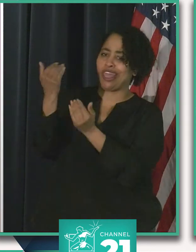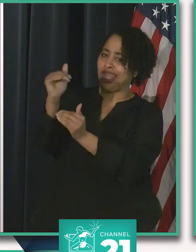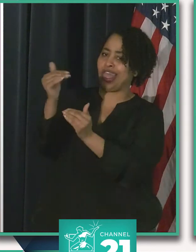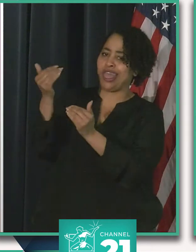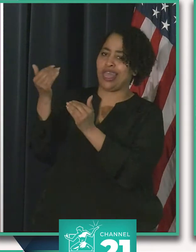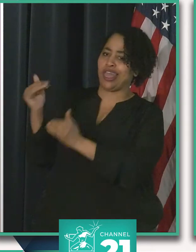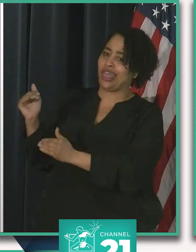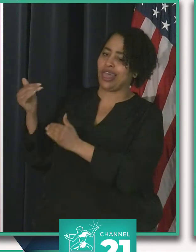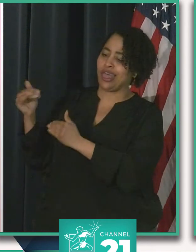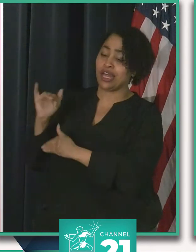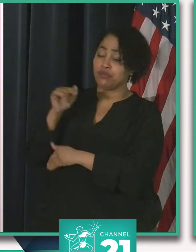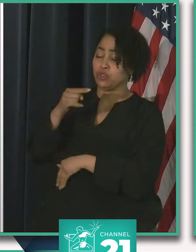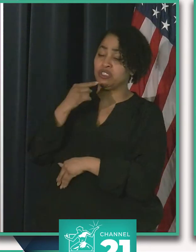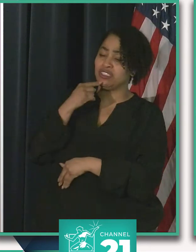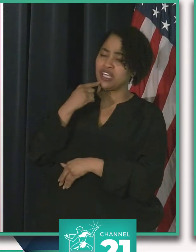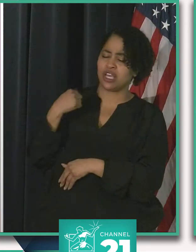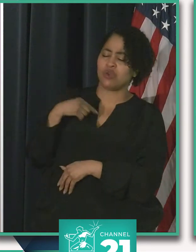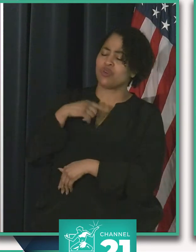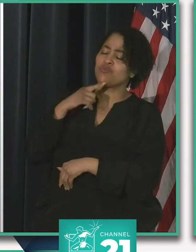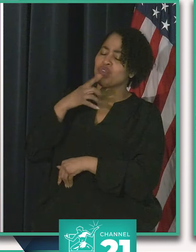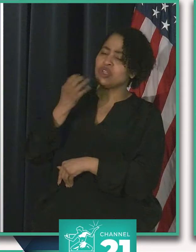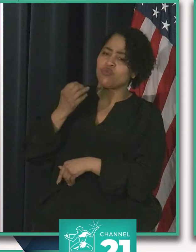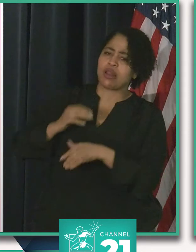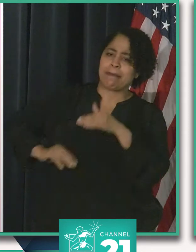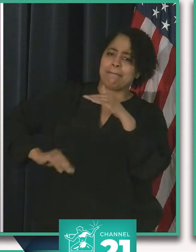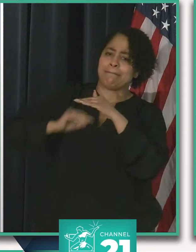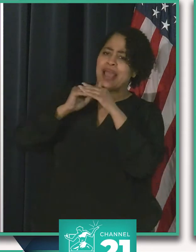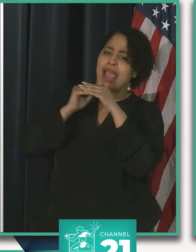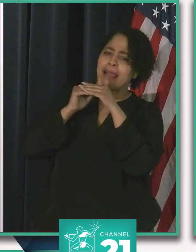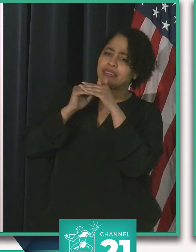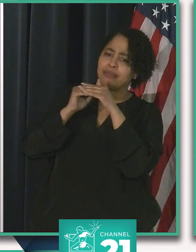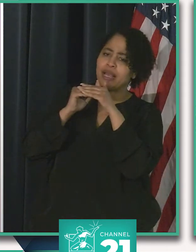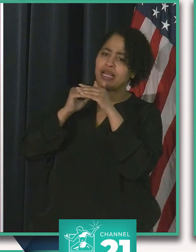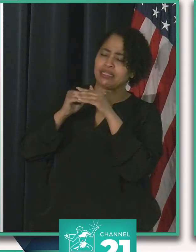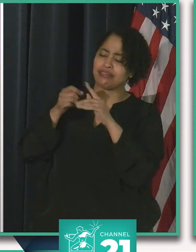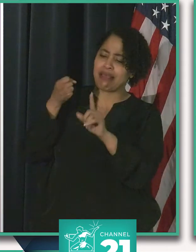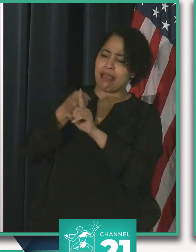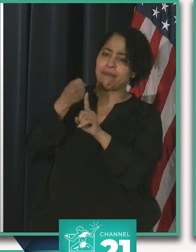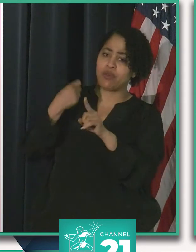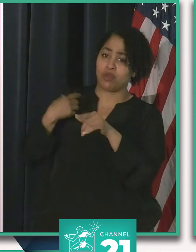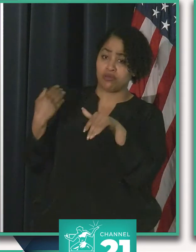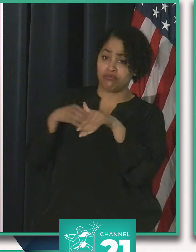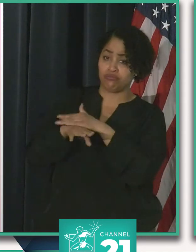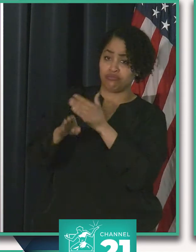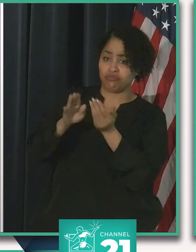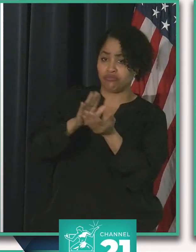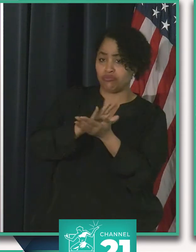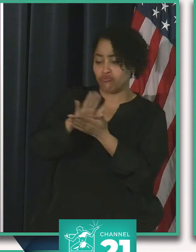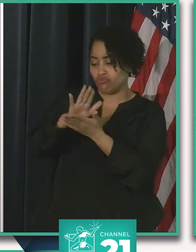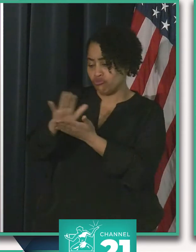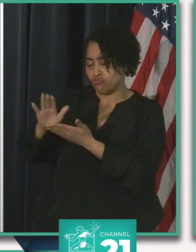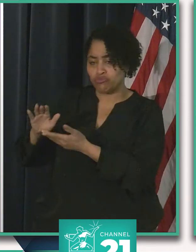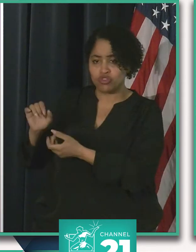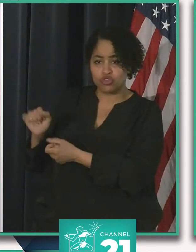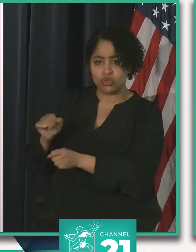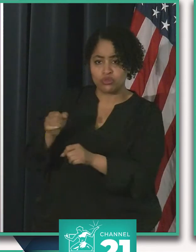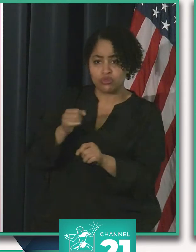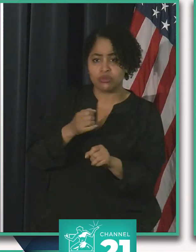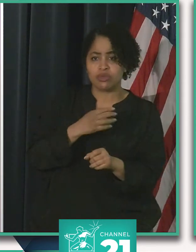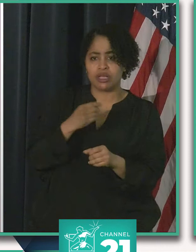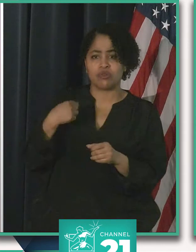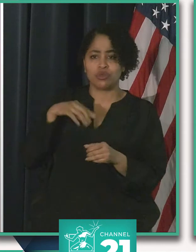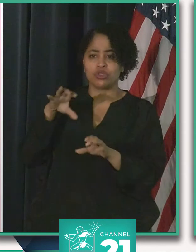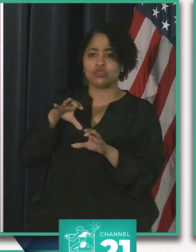you indicated, we really want to maximize the impact when we go through and do the residential sweeping, and we'll be doing two cycles this